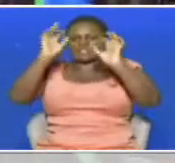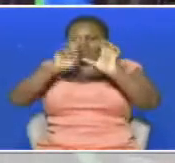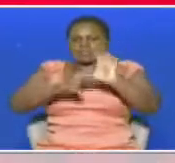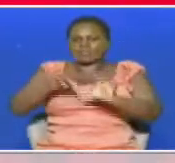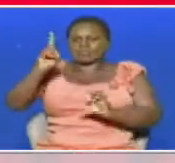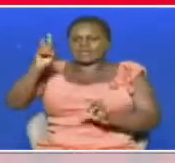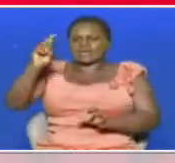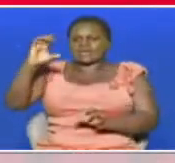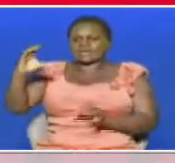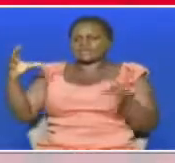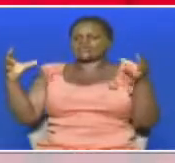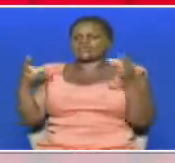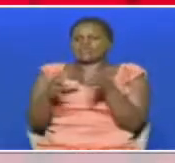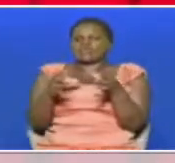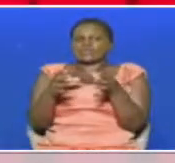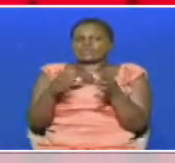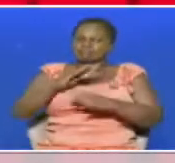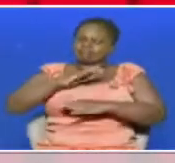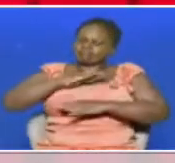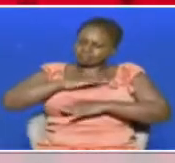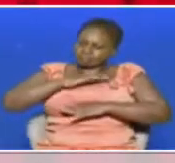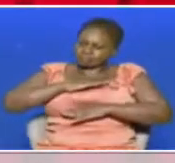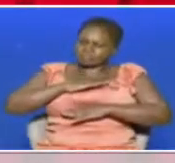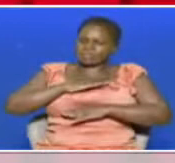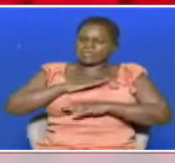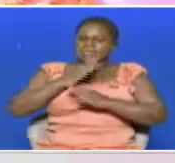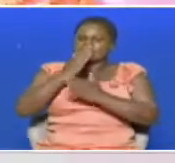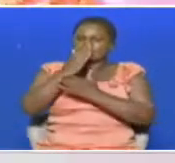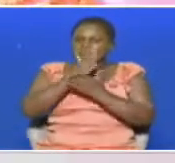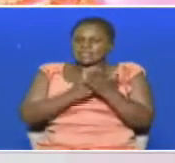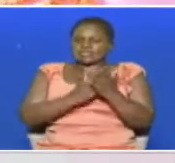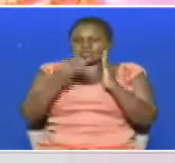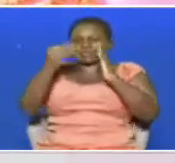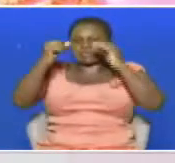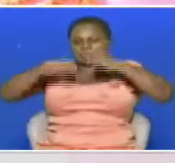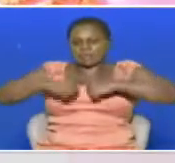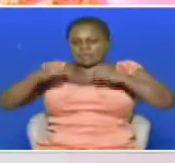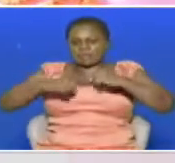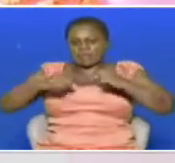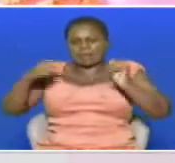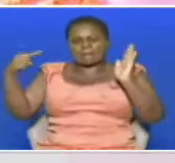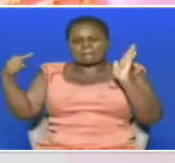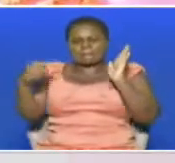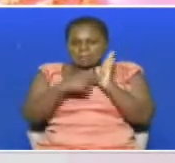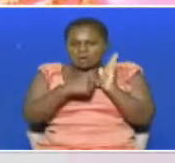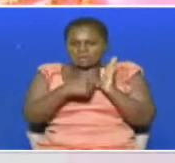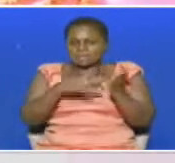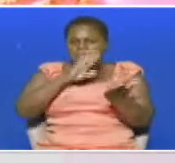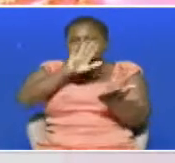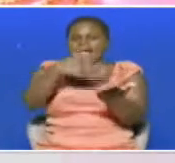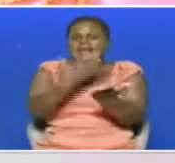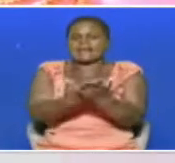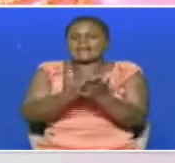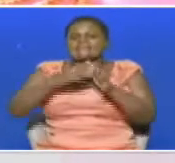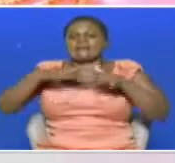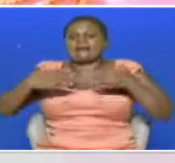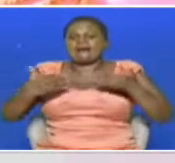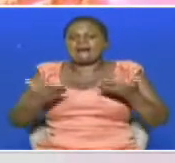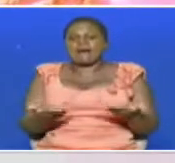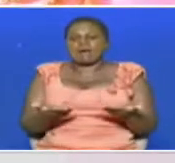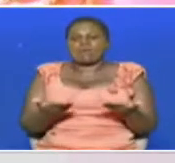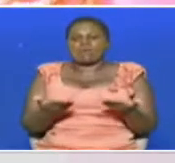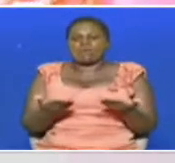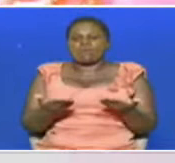into the community, having satisfied sections of the treaty. To get this point, and to get to this point, it has